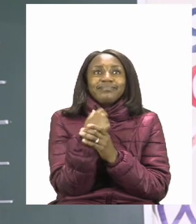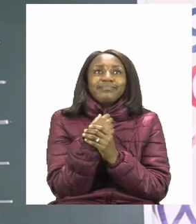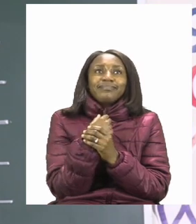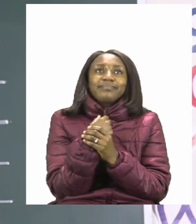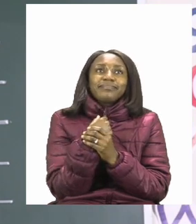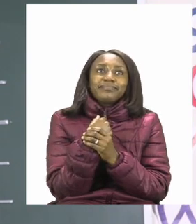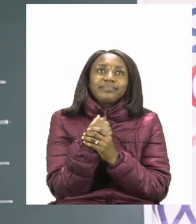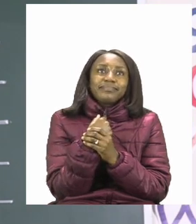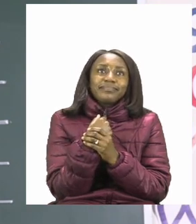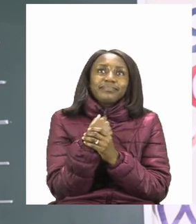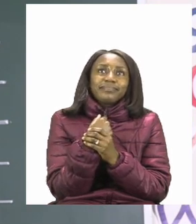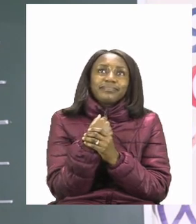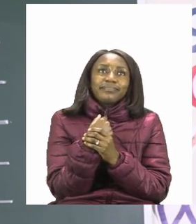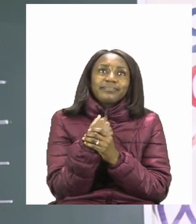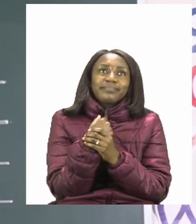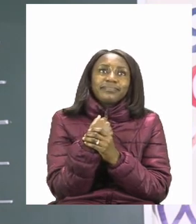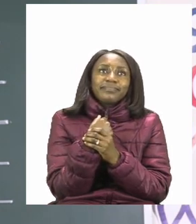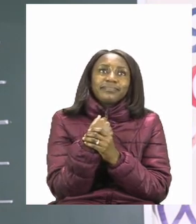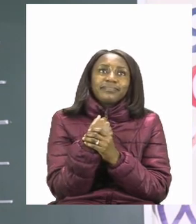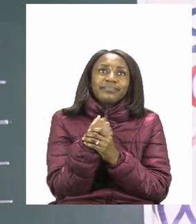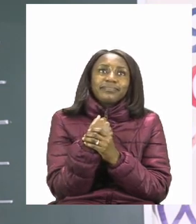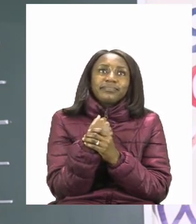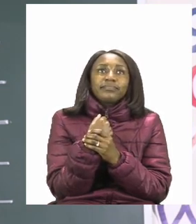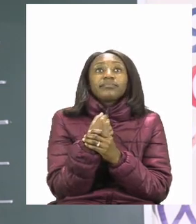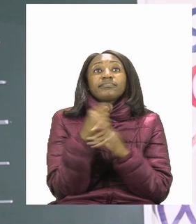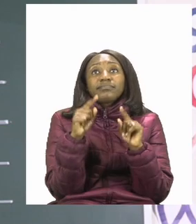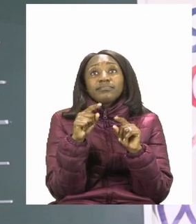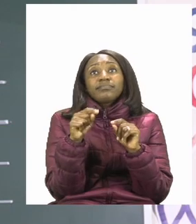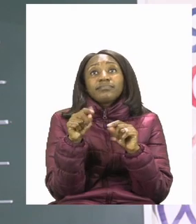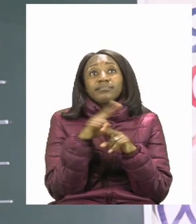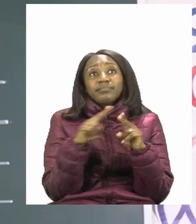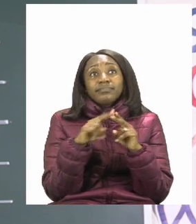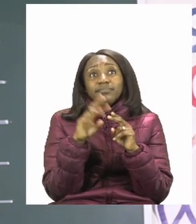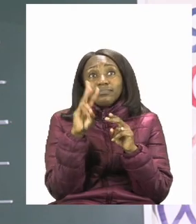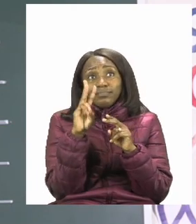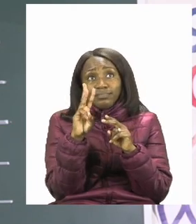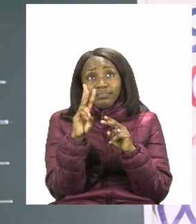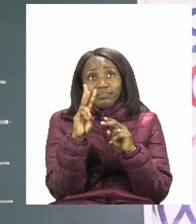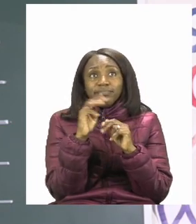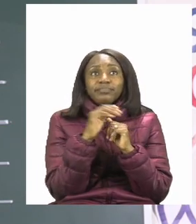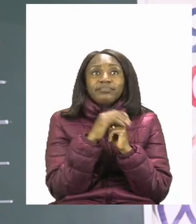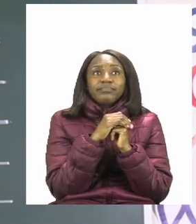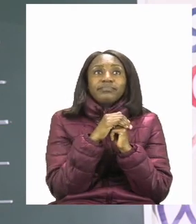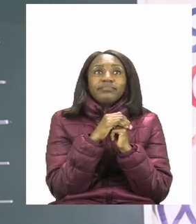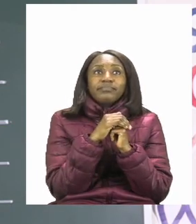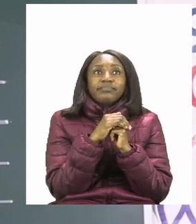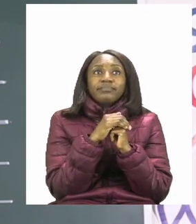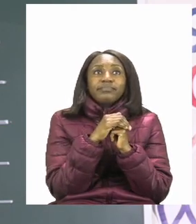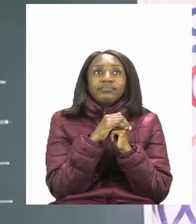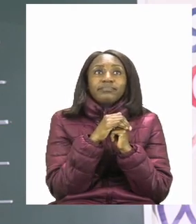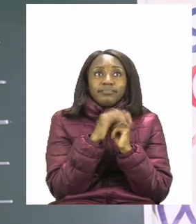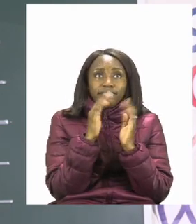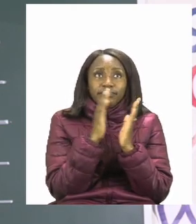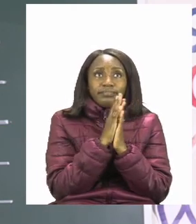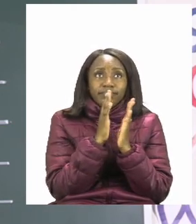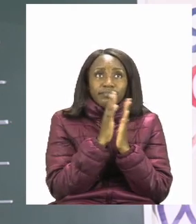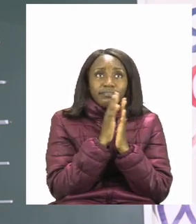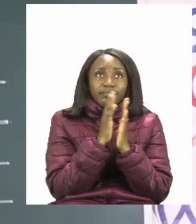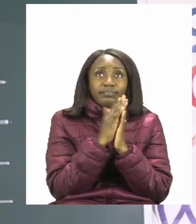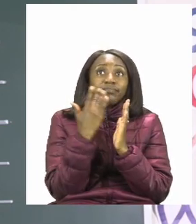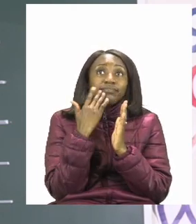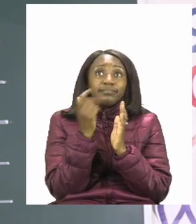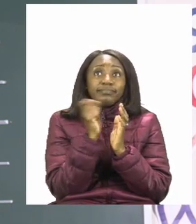Now I'm going to use only these three to make up my sentences. Remember, boys and girls, when you're